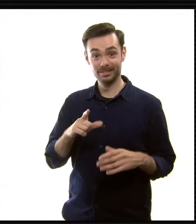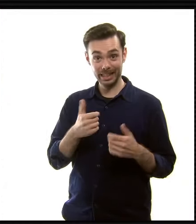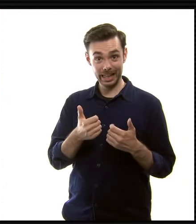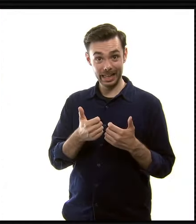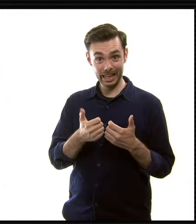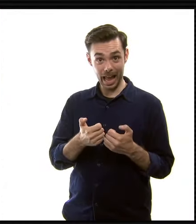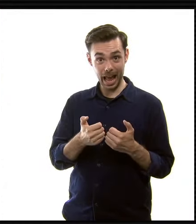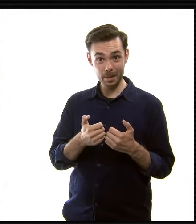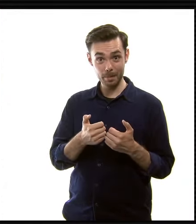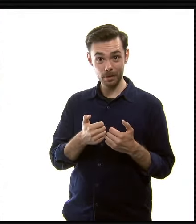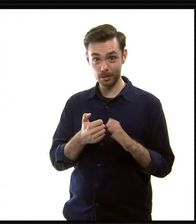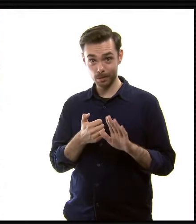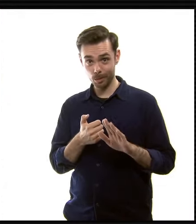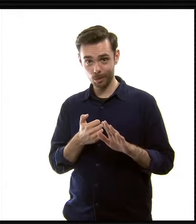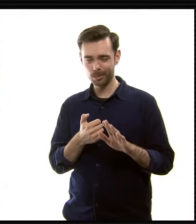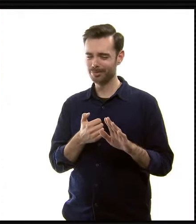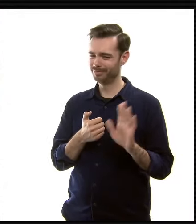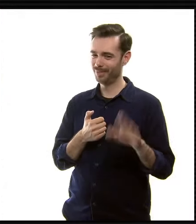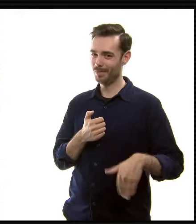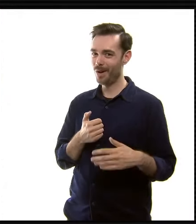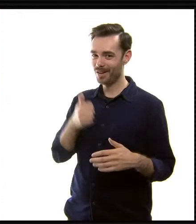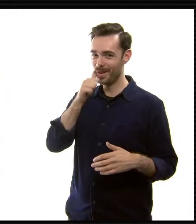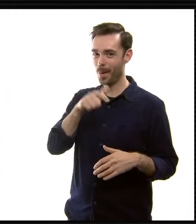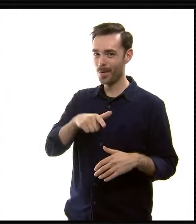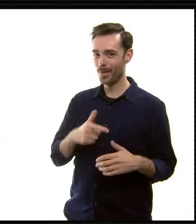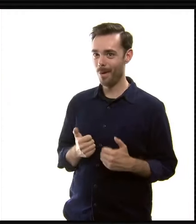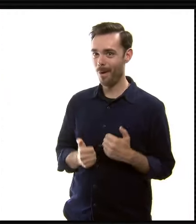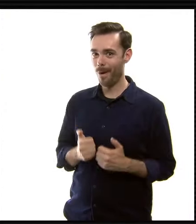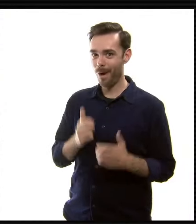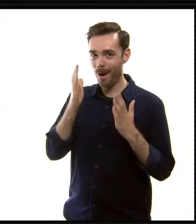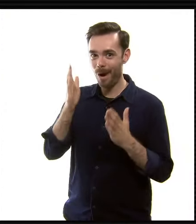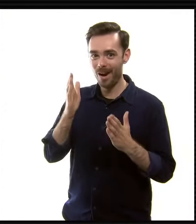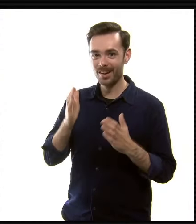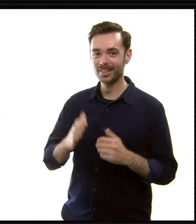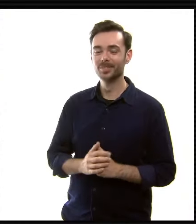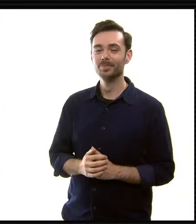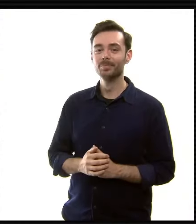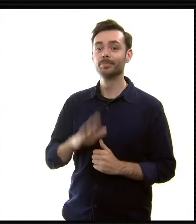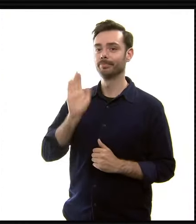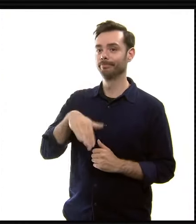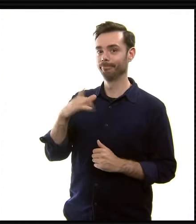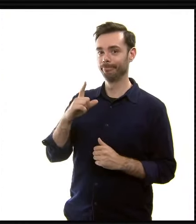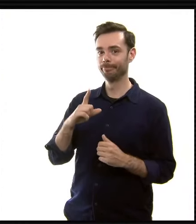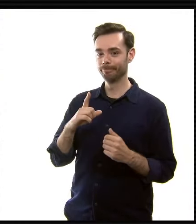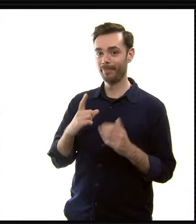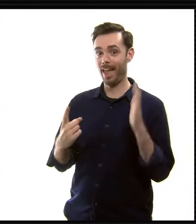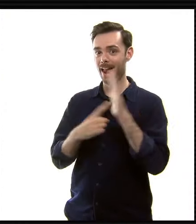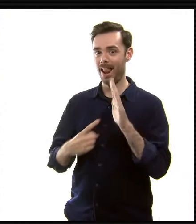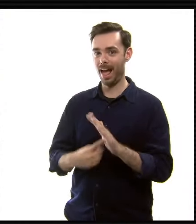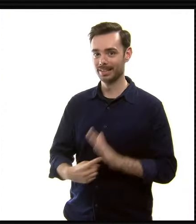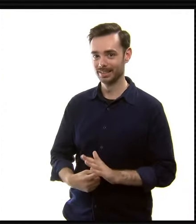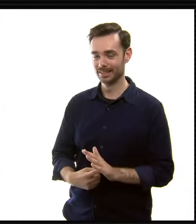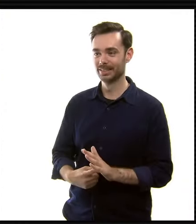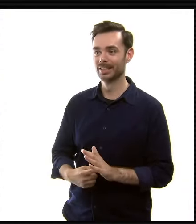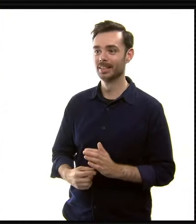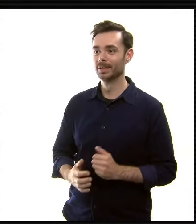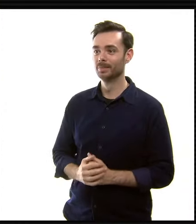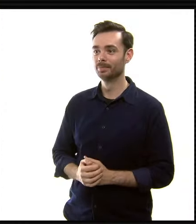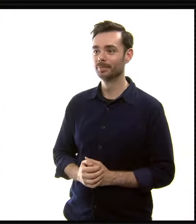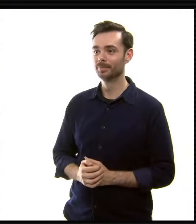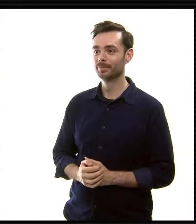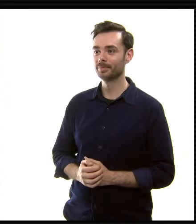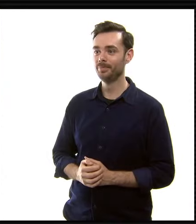try and seem cool. I know all your tricks. Get ready for this, the headlines. There are park larks to stop it going dark.